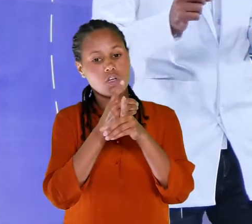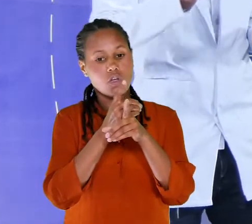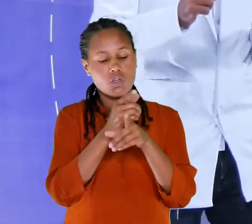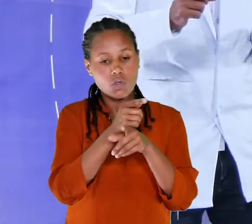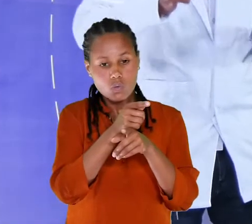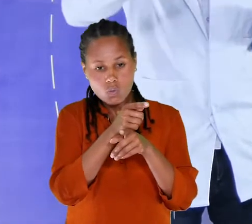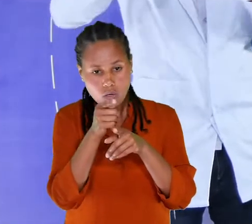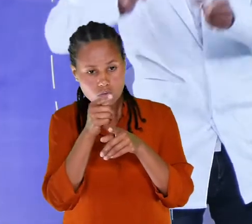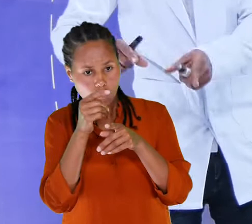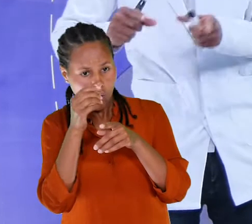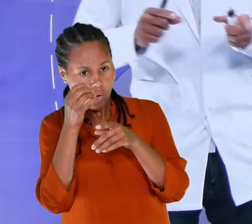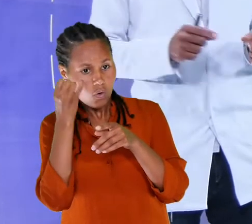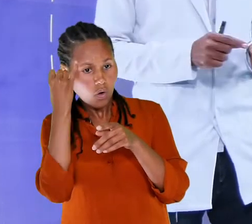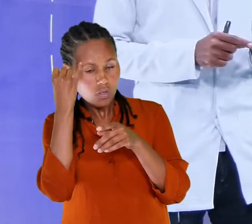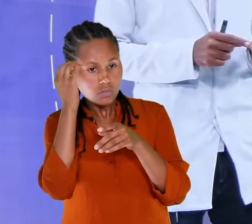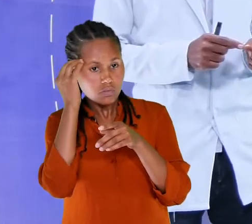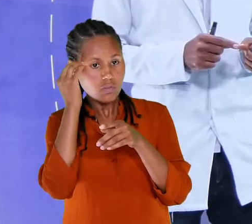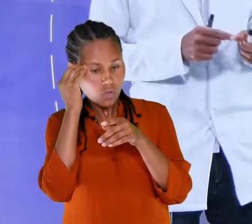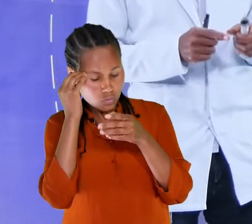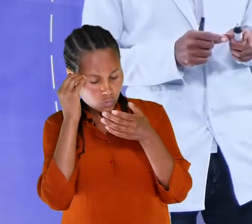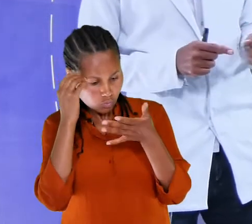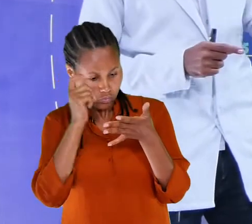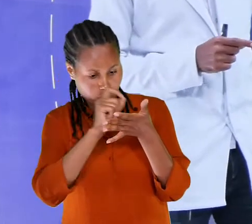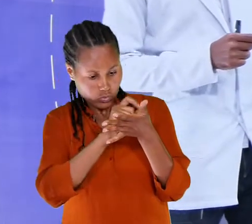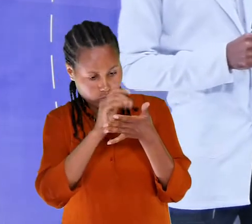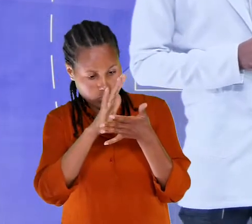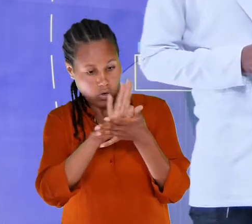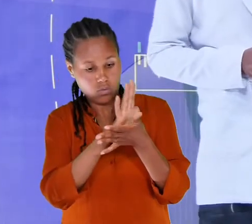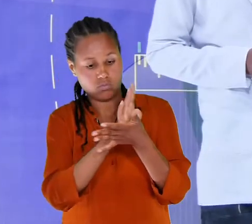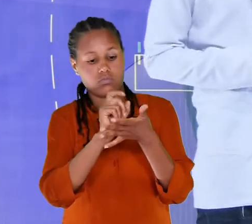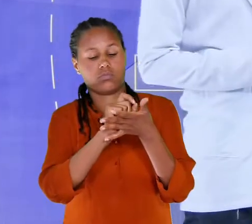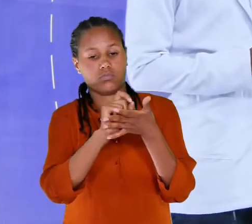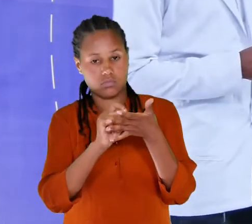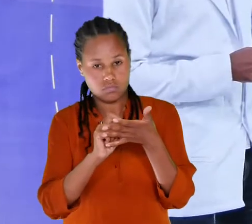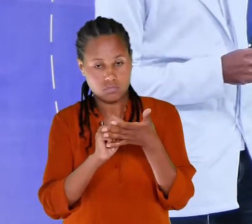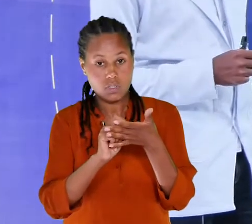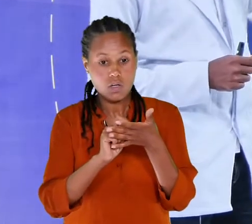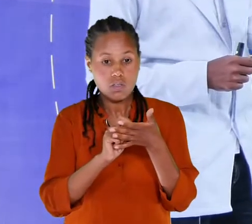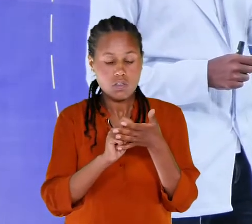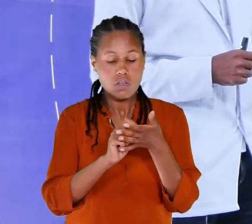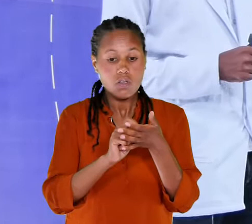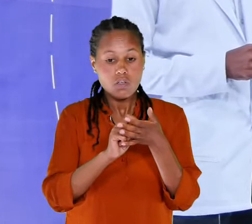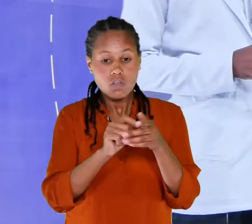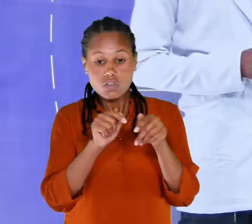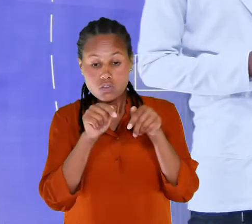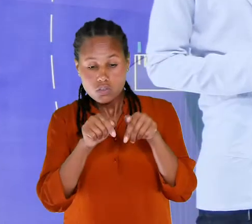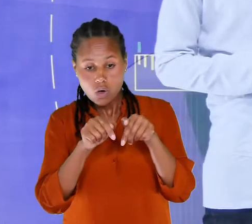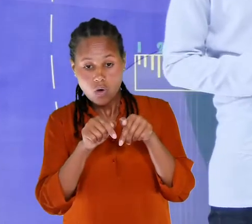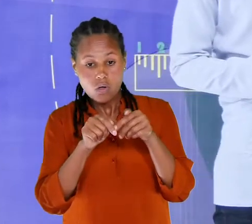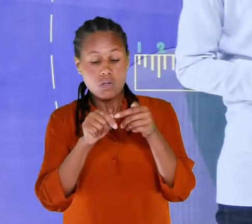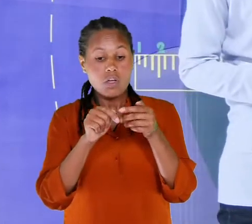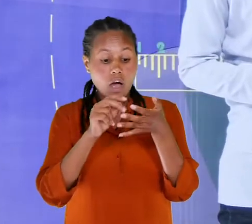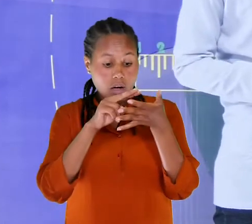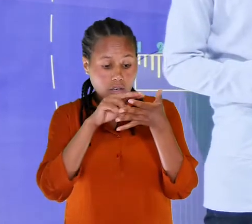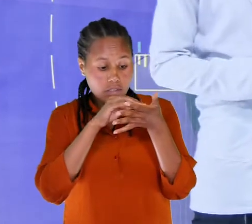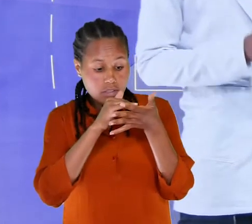down our ideas on paper. So, please, Hill, read the days of the week in